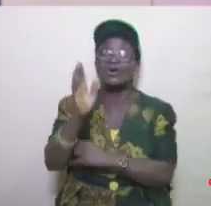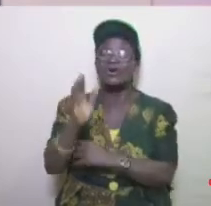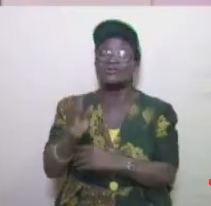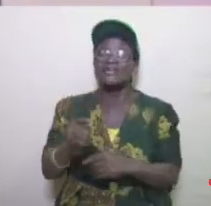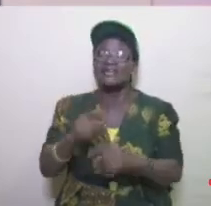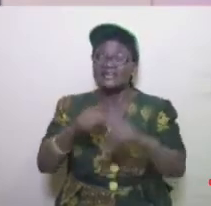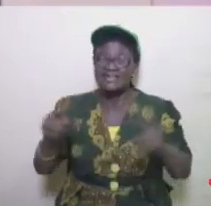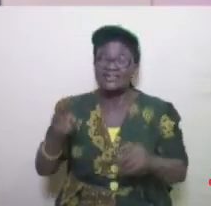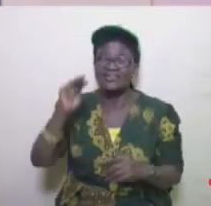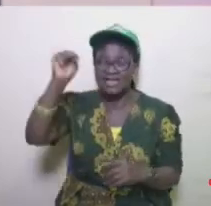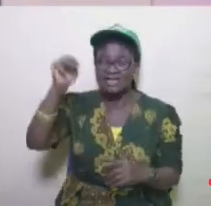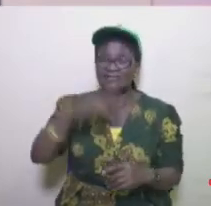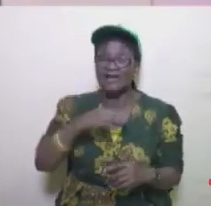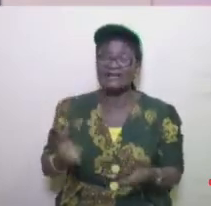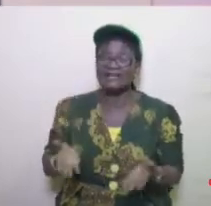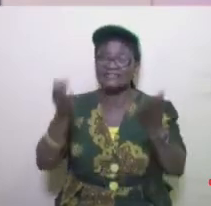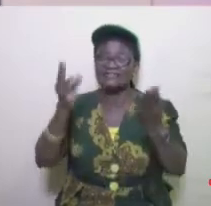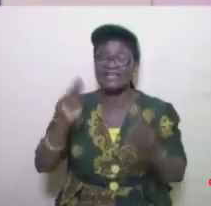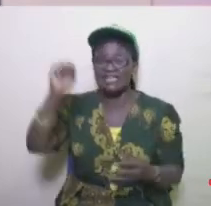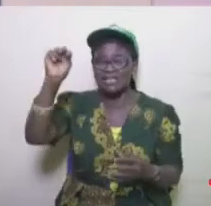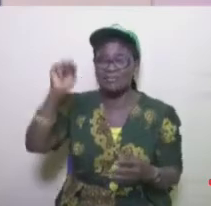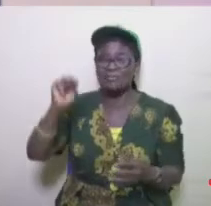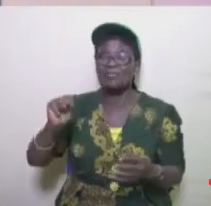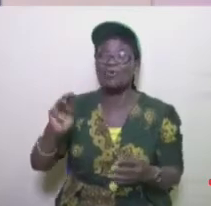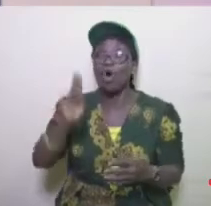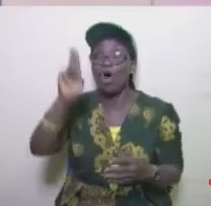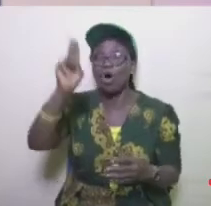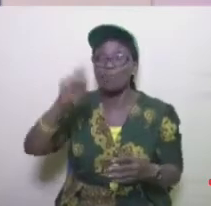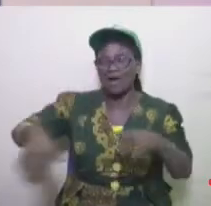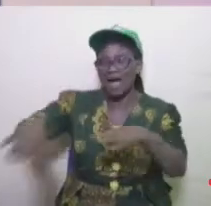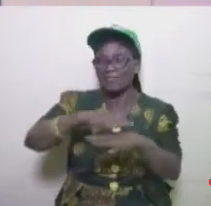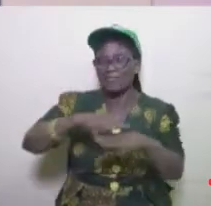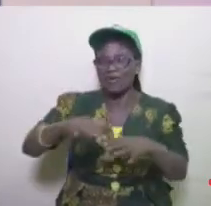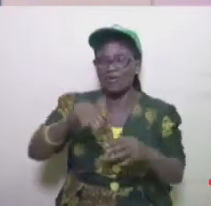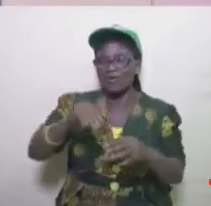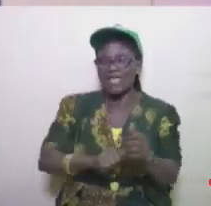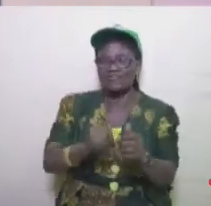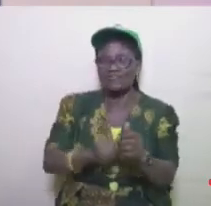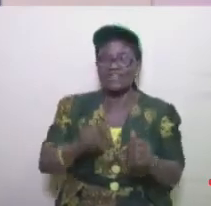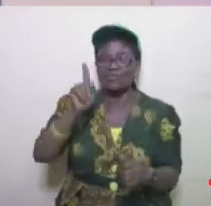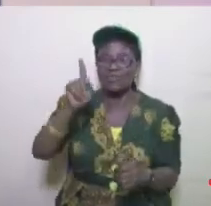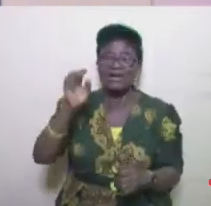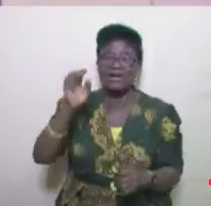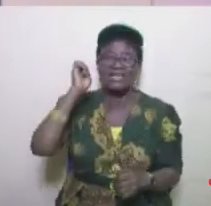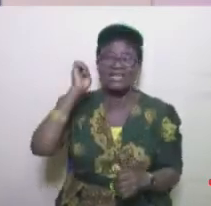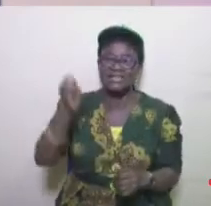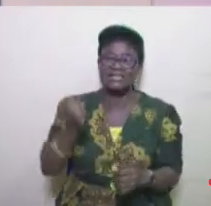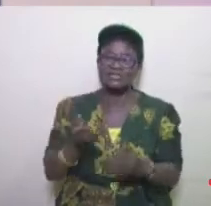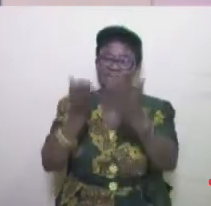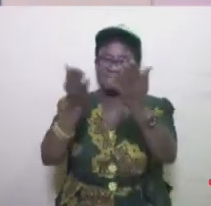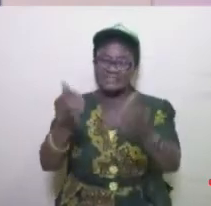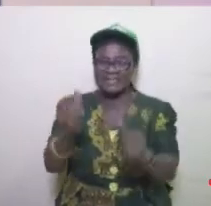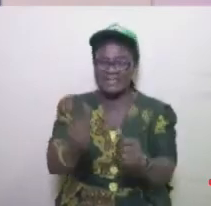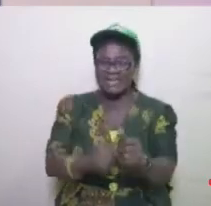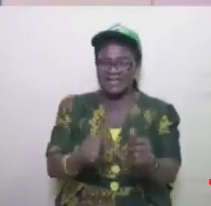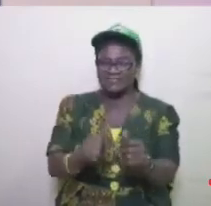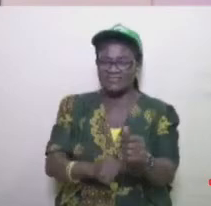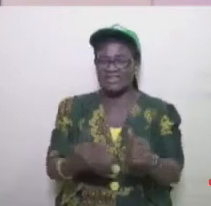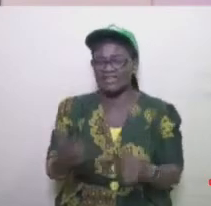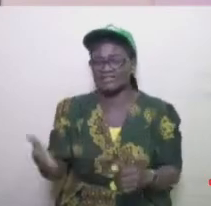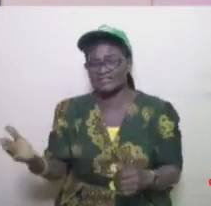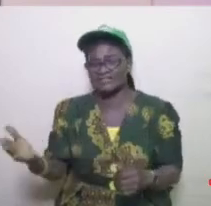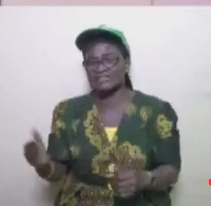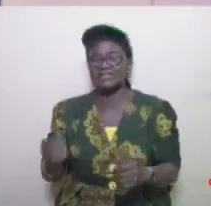up above everyone. He submitted everything. His